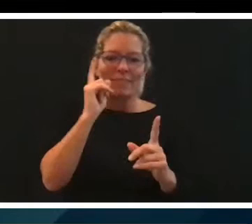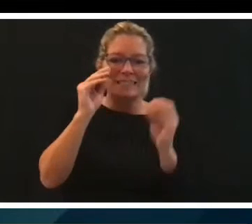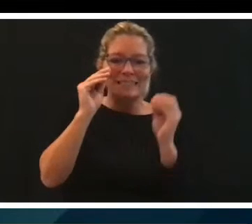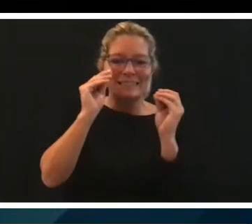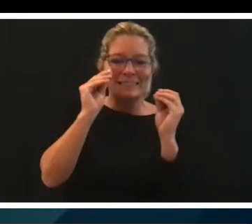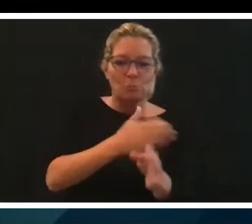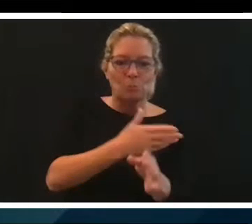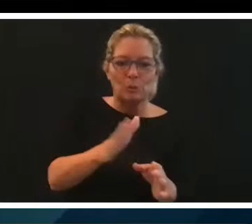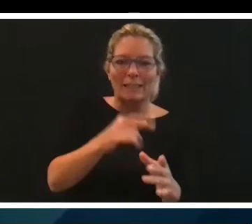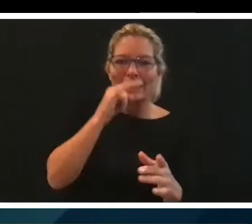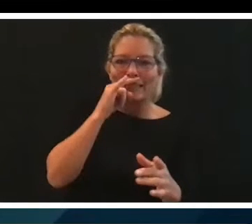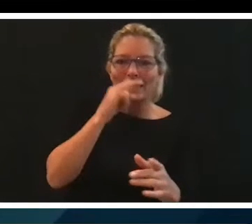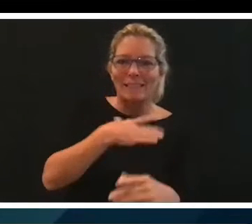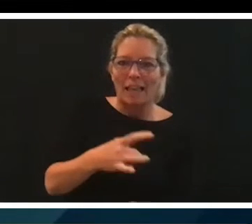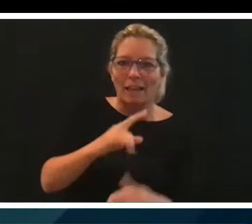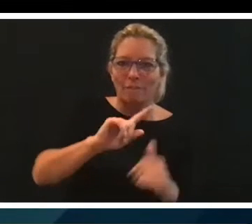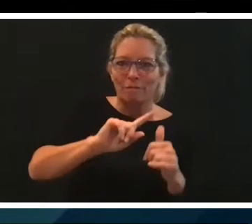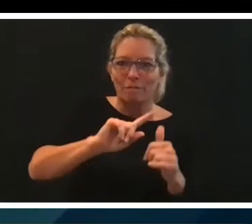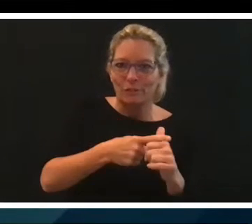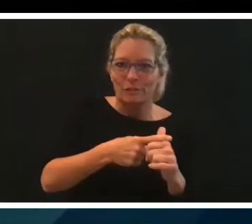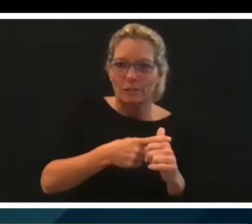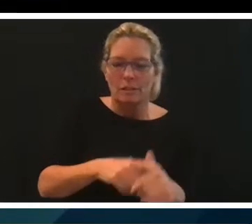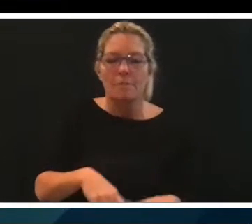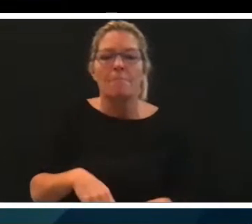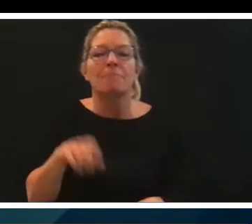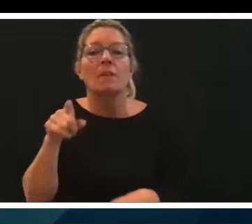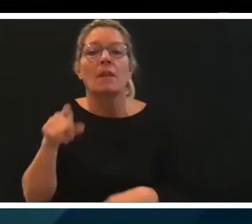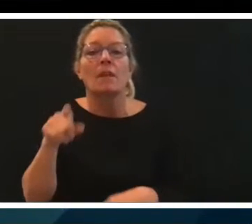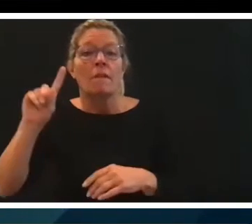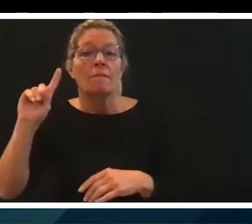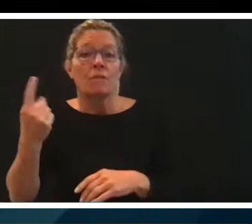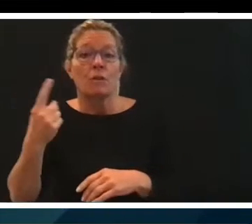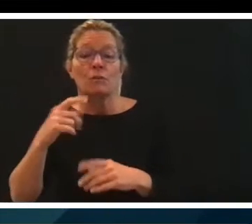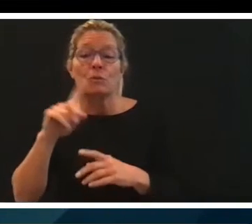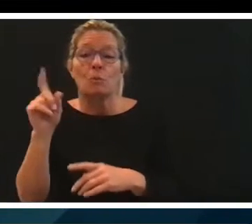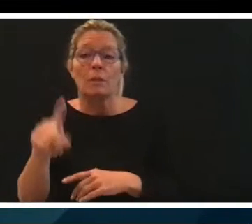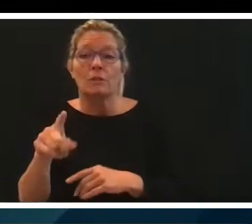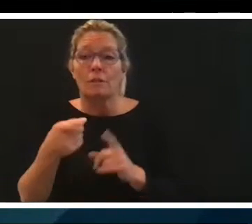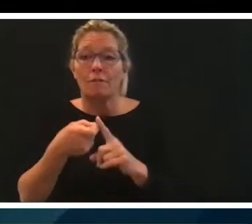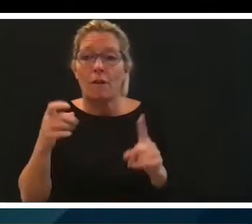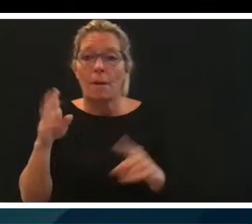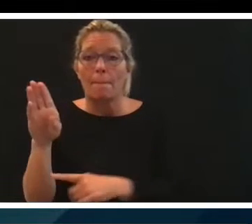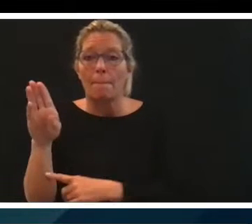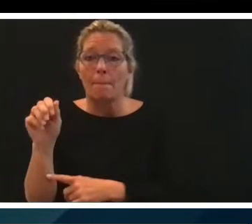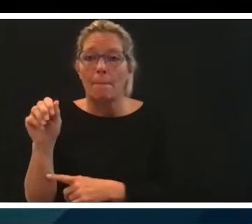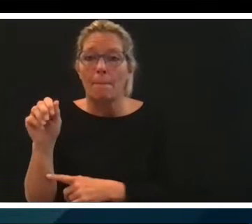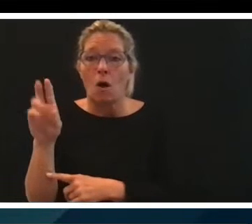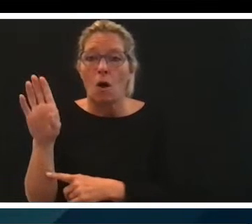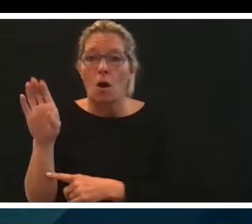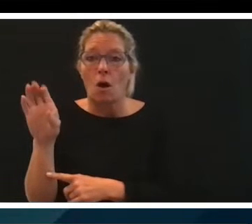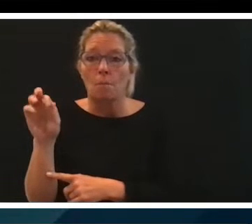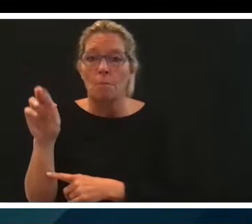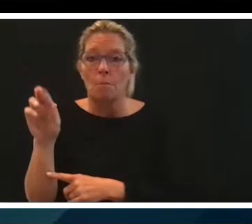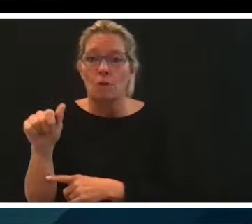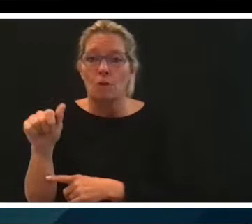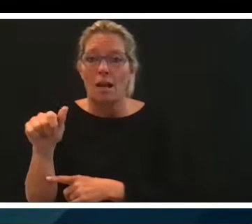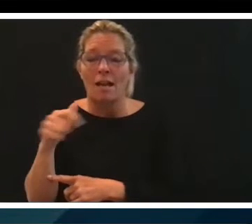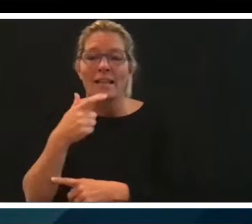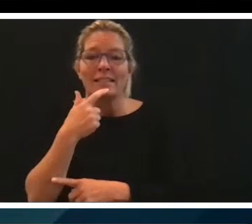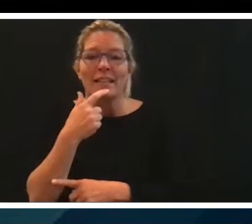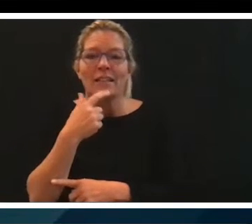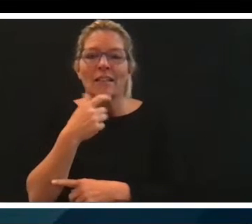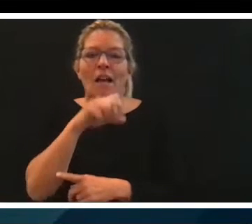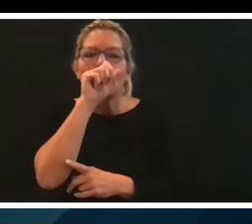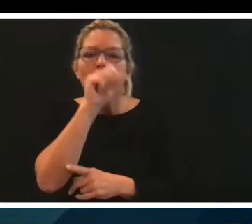Well, we have our first question from Barbara. She says that she really loves the lilt and rhythm of your speech, and she's